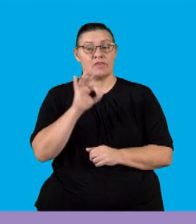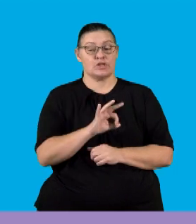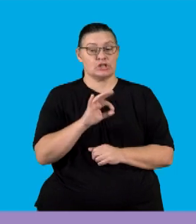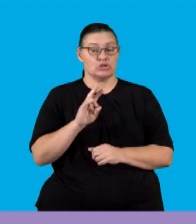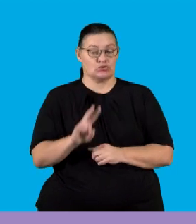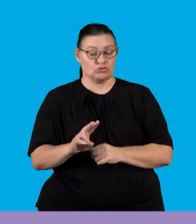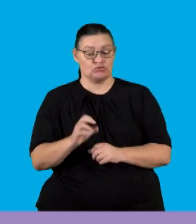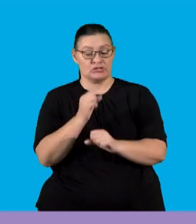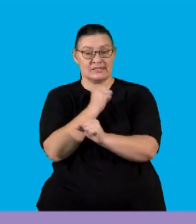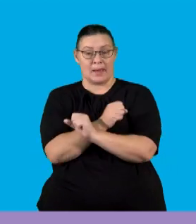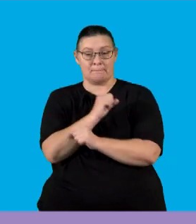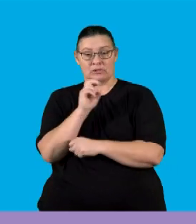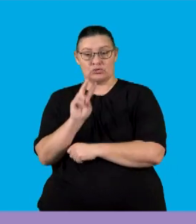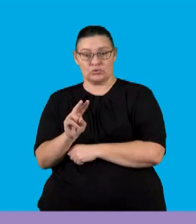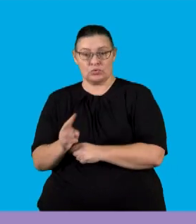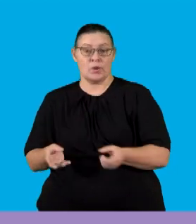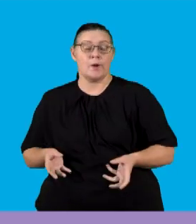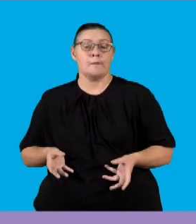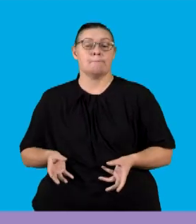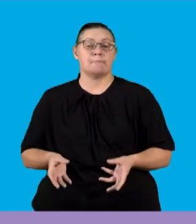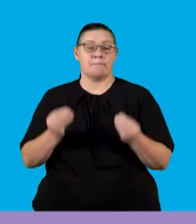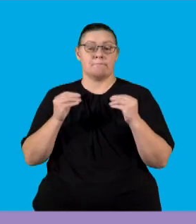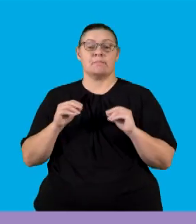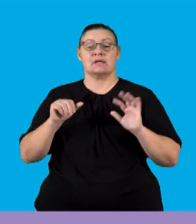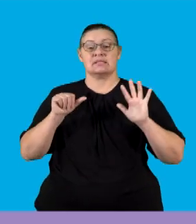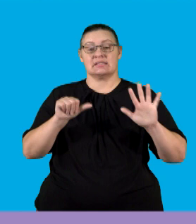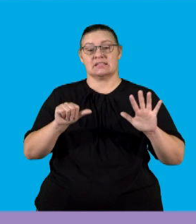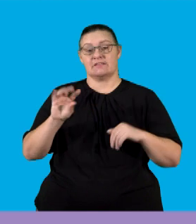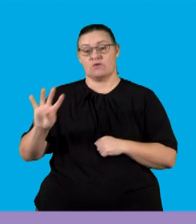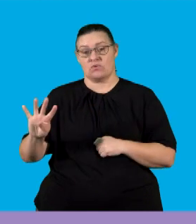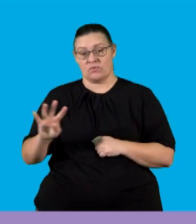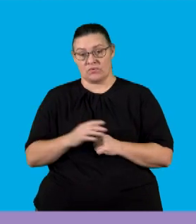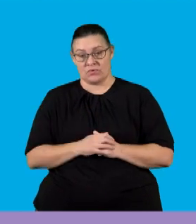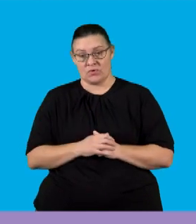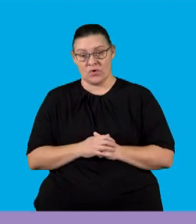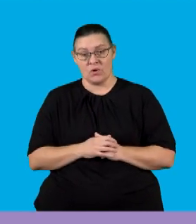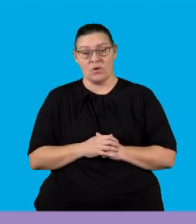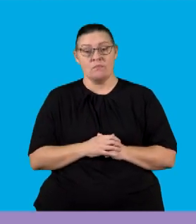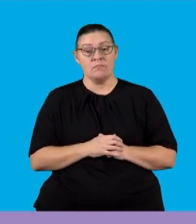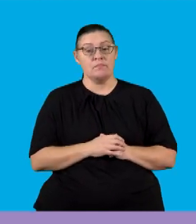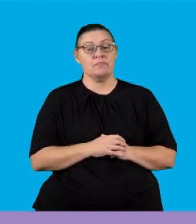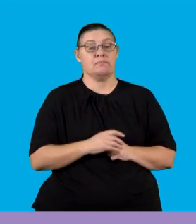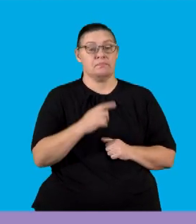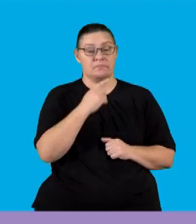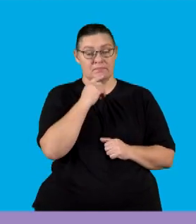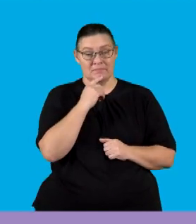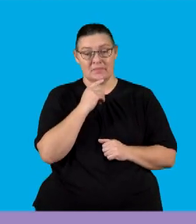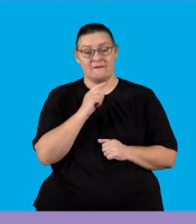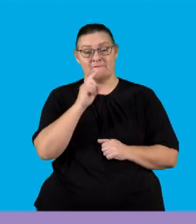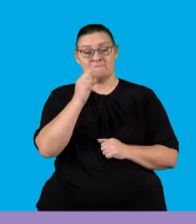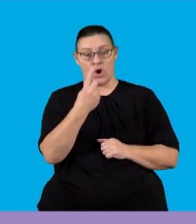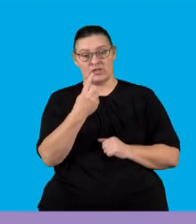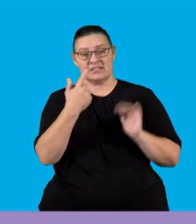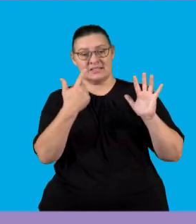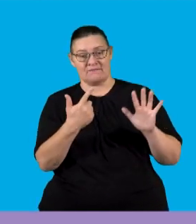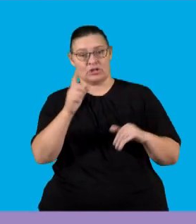the first 7 terms here. So now we've represented our numeric pattern in